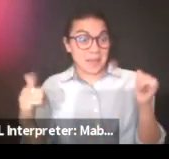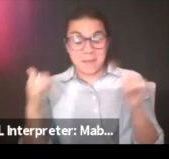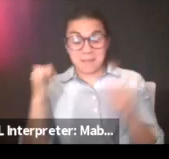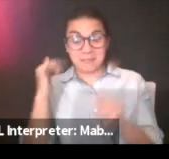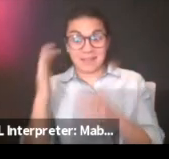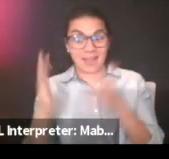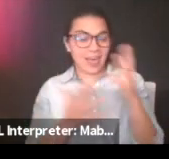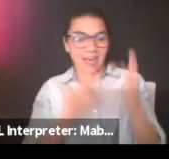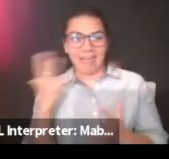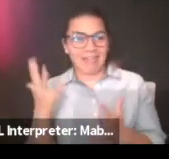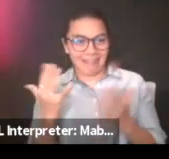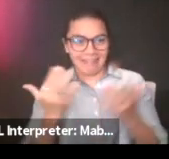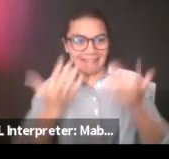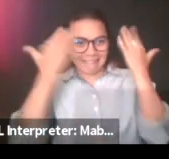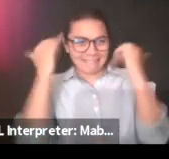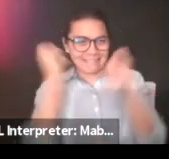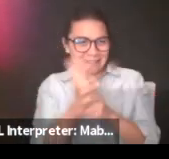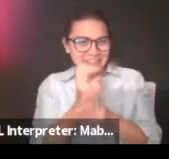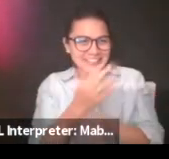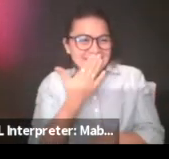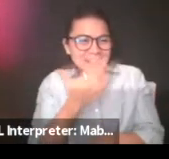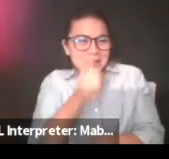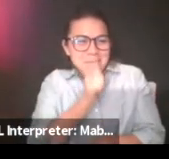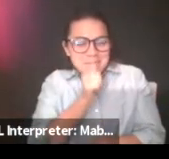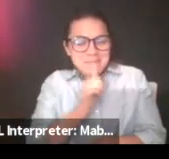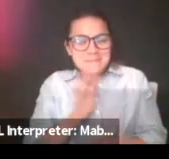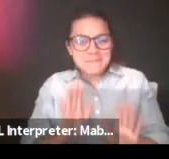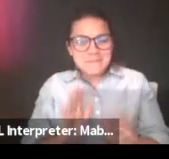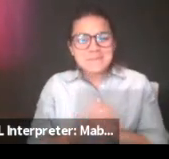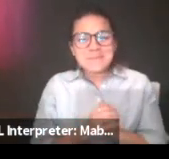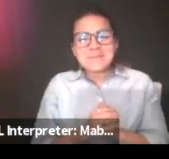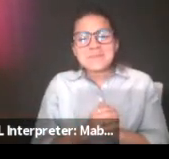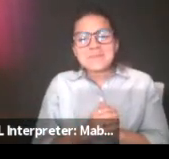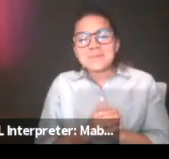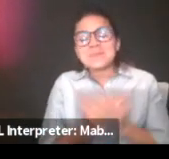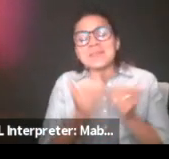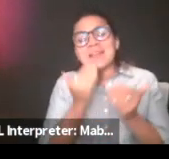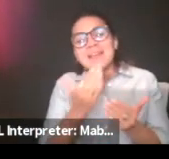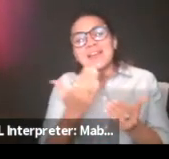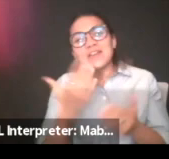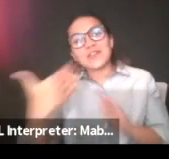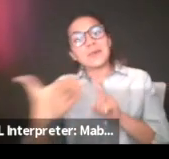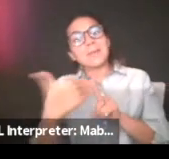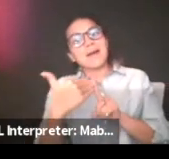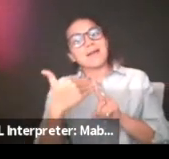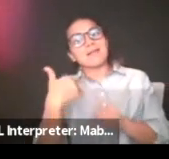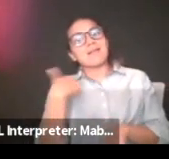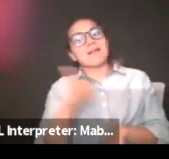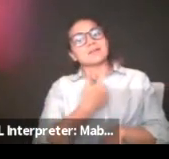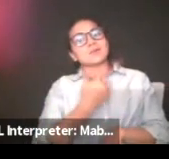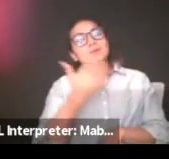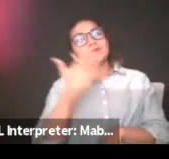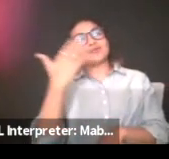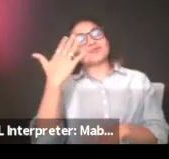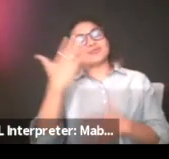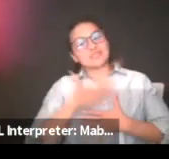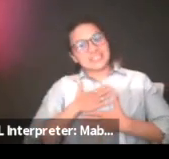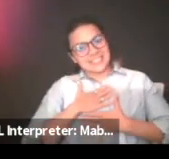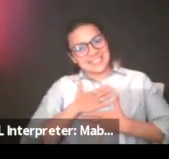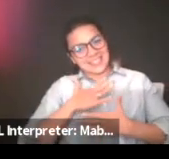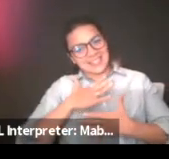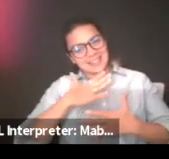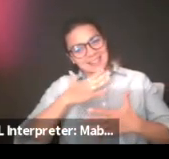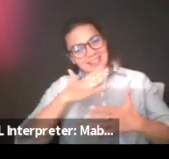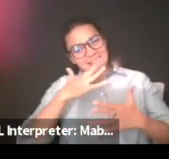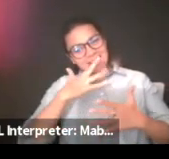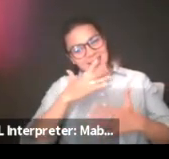some space to breathe and an opportunity for folks to talk about how they got here, what brought